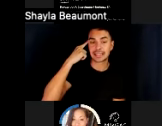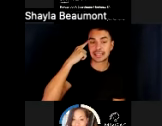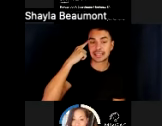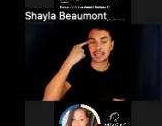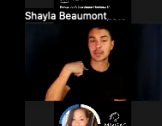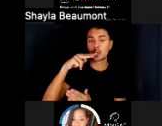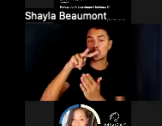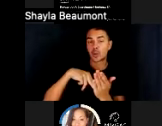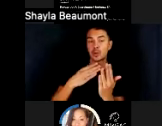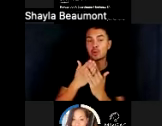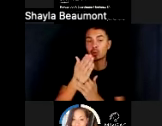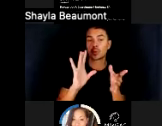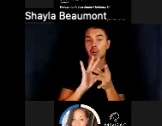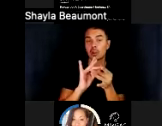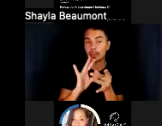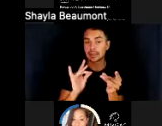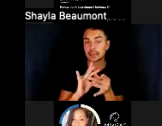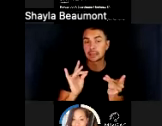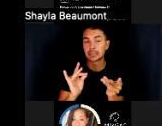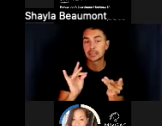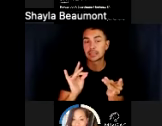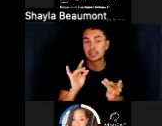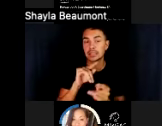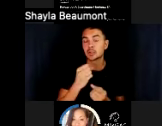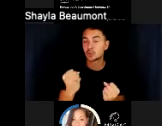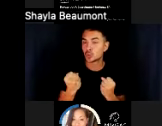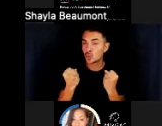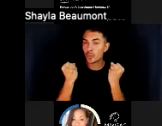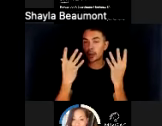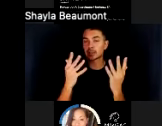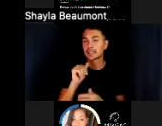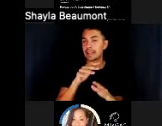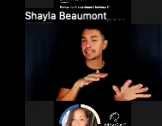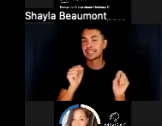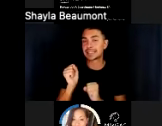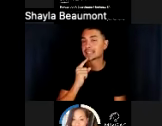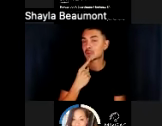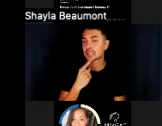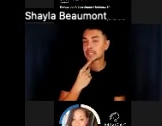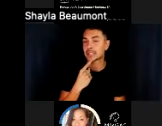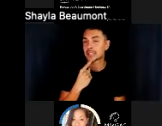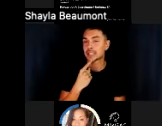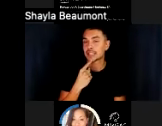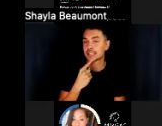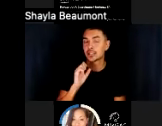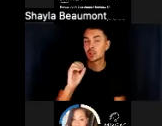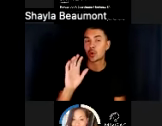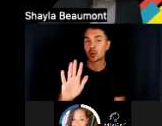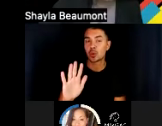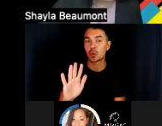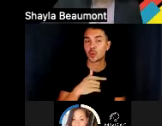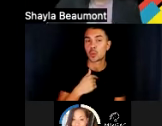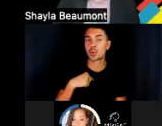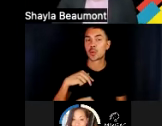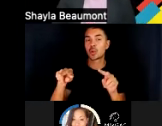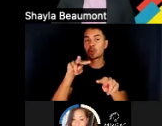through all these comments that are coming in that there's so much that's not taken seriously. And so when we're looking